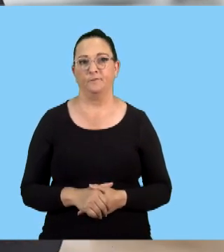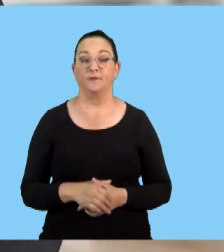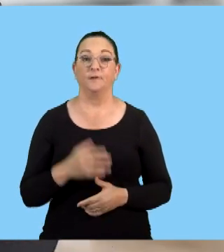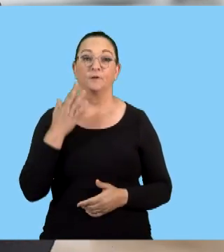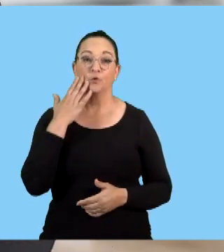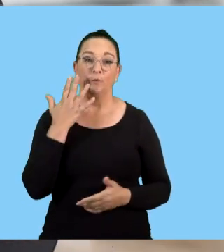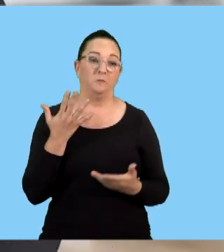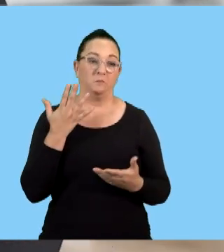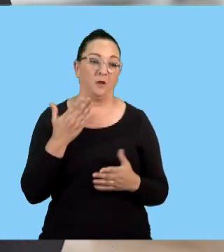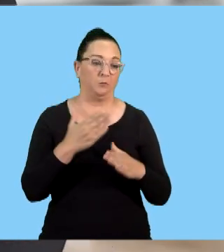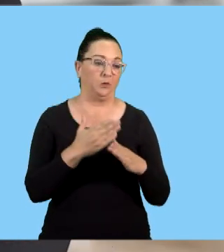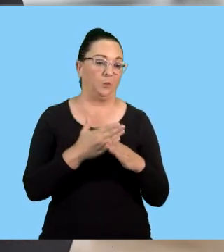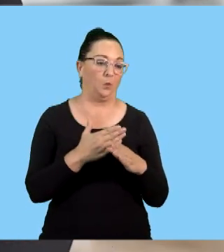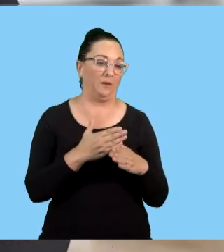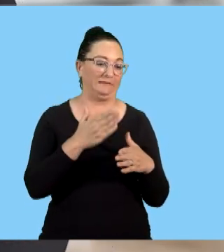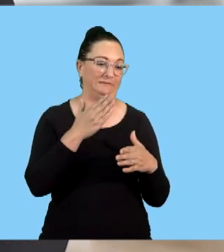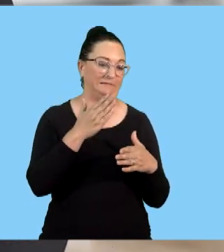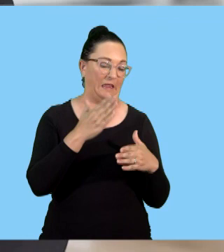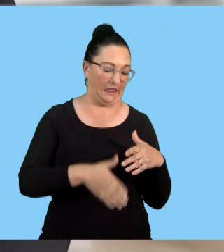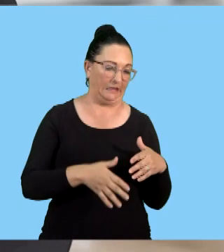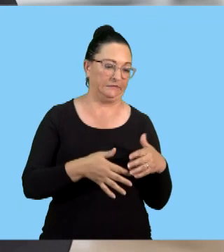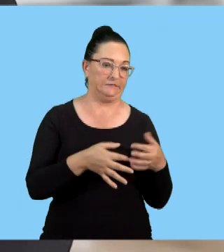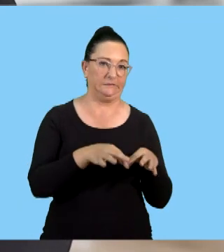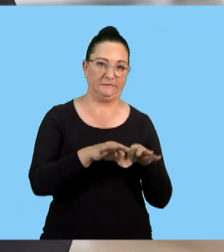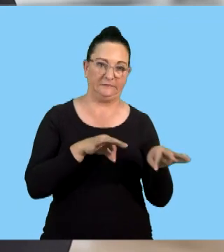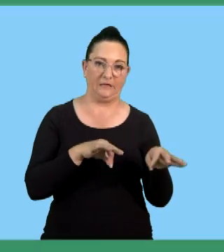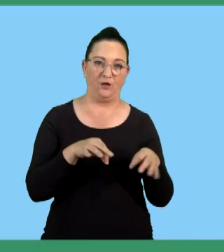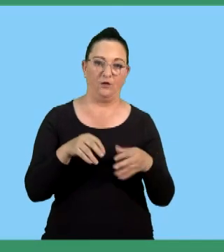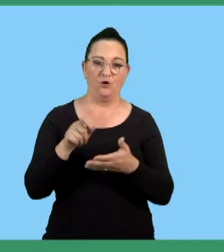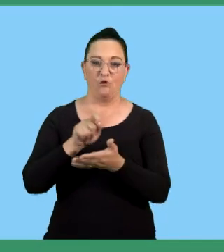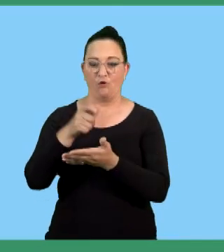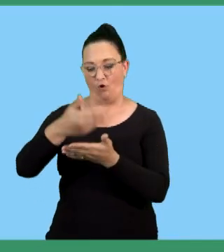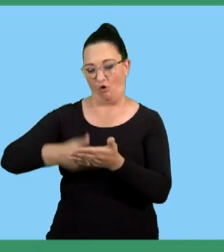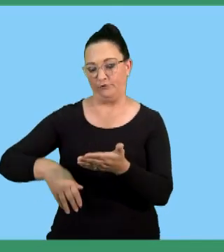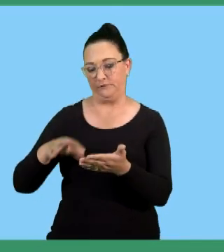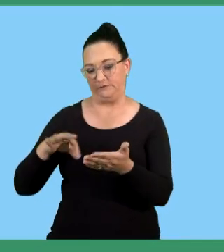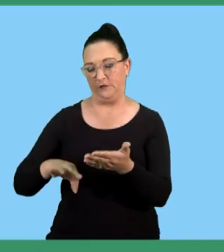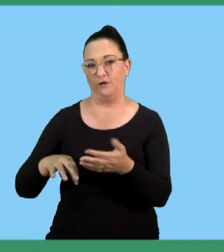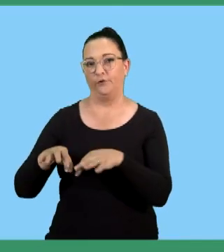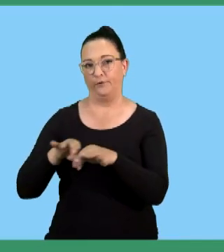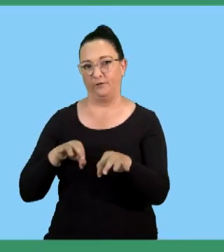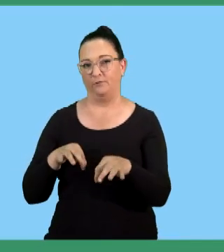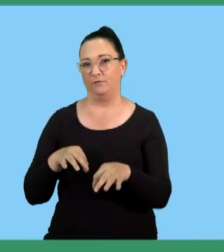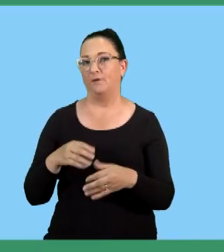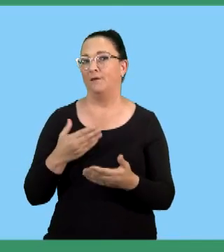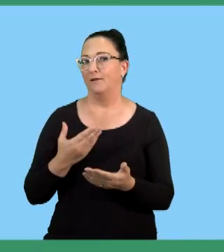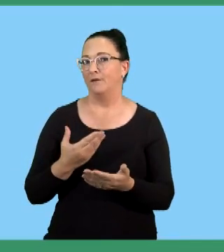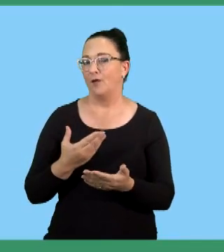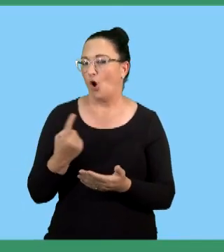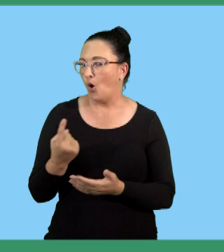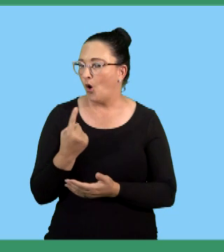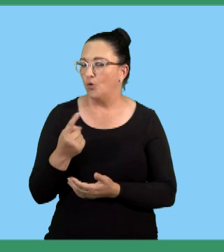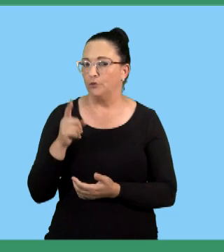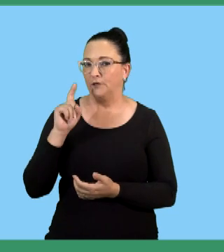an employment, so that is termination of employment. A contract of employment may only be terminated